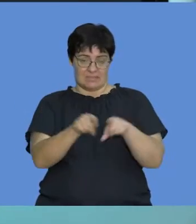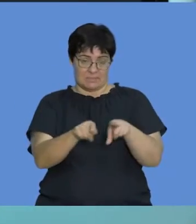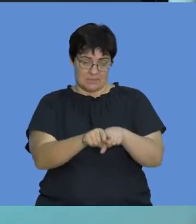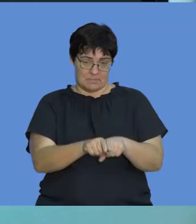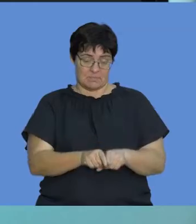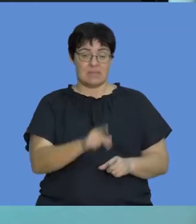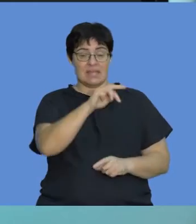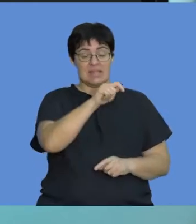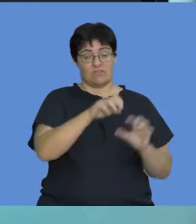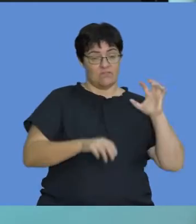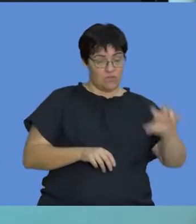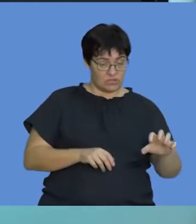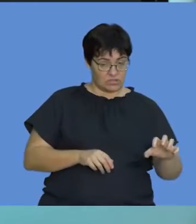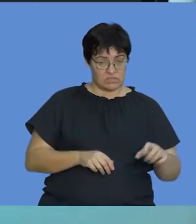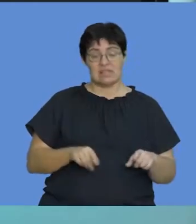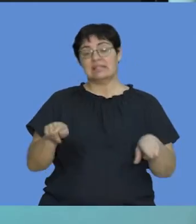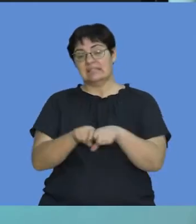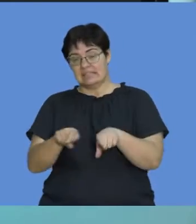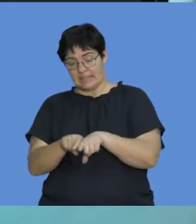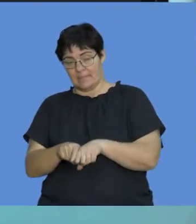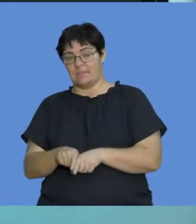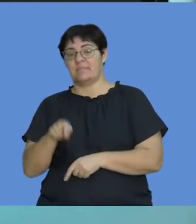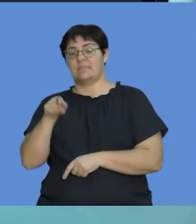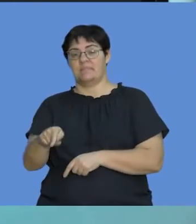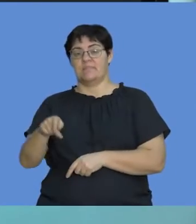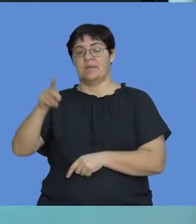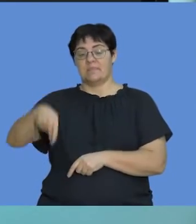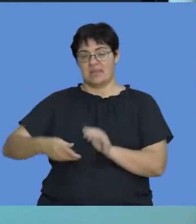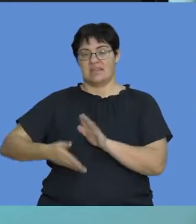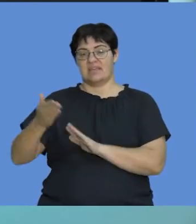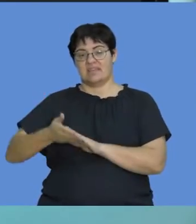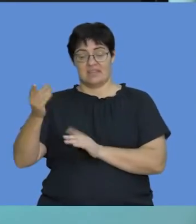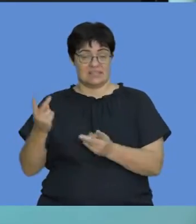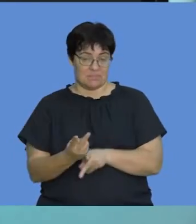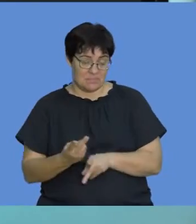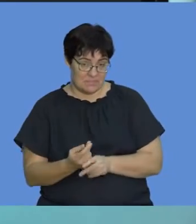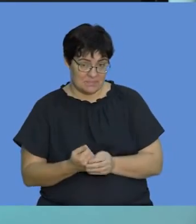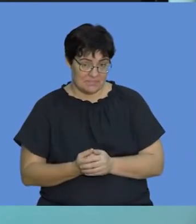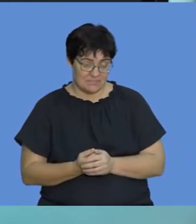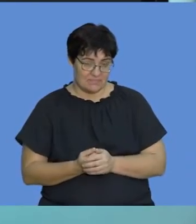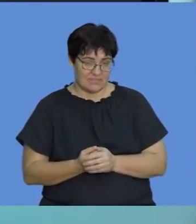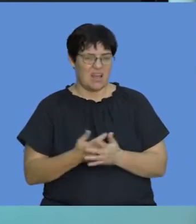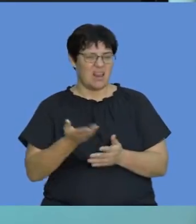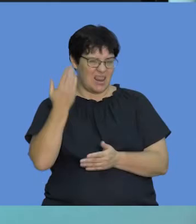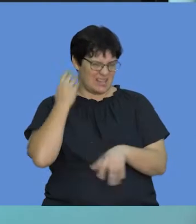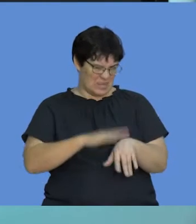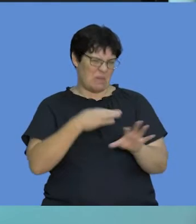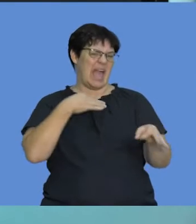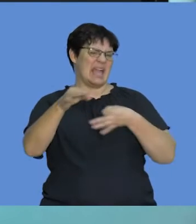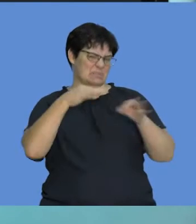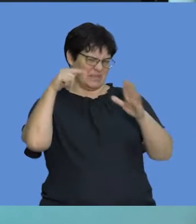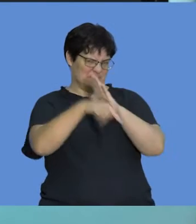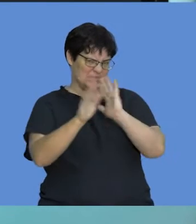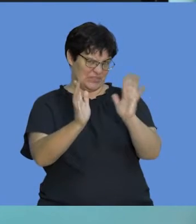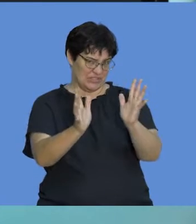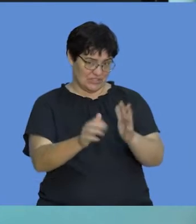together. Net force, the direction of net force is the same as the direction of the acceleration as well. We spent a lot of time on that last